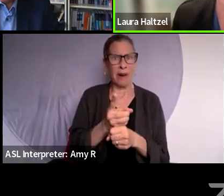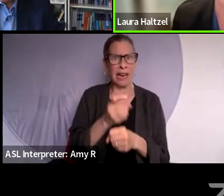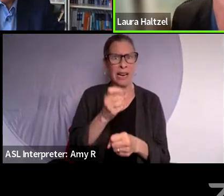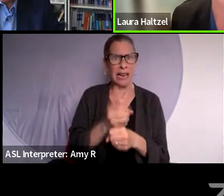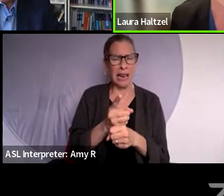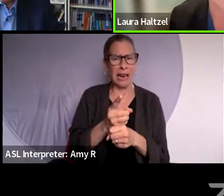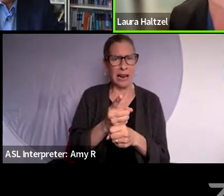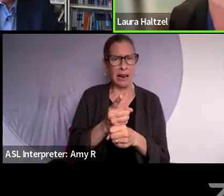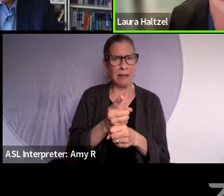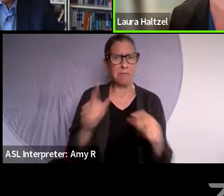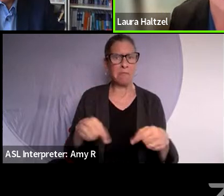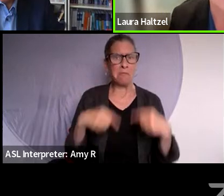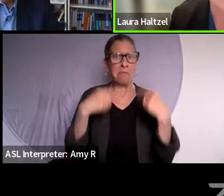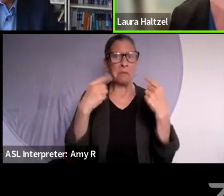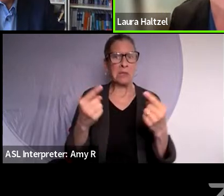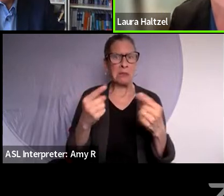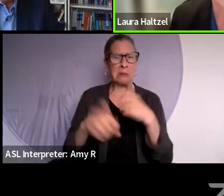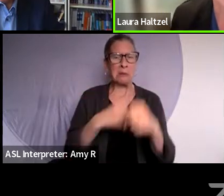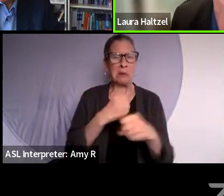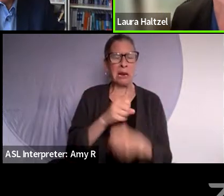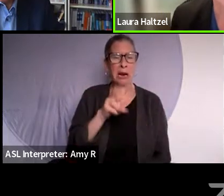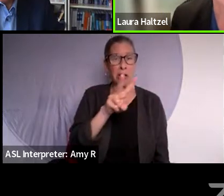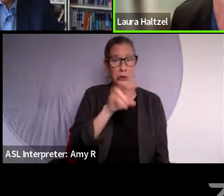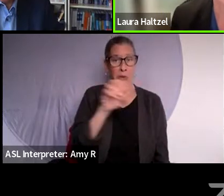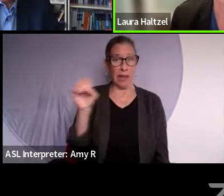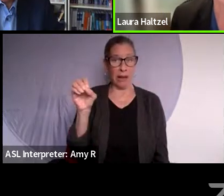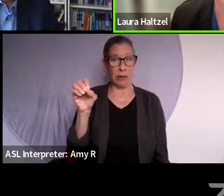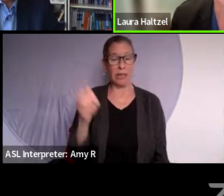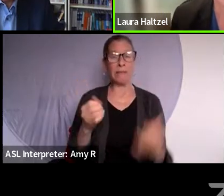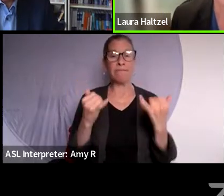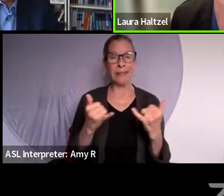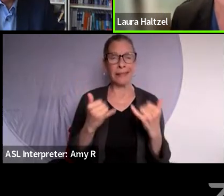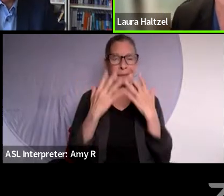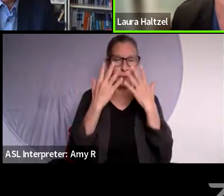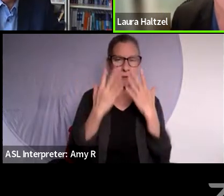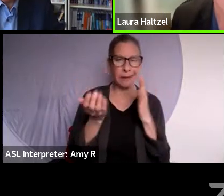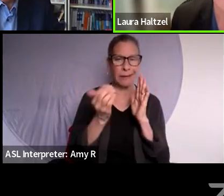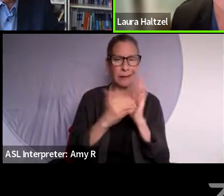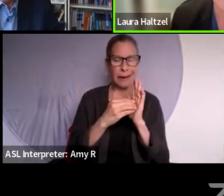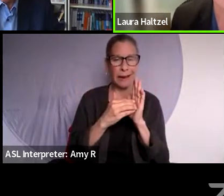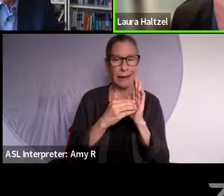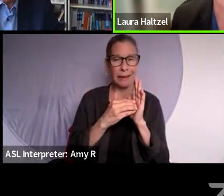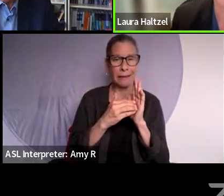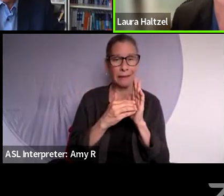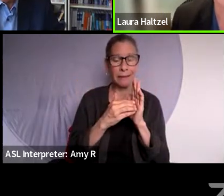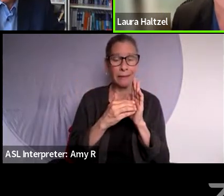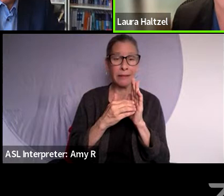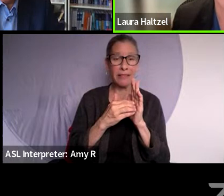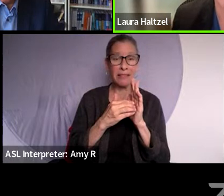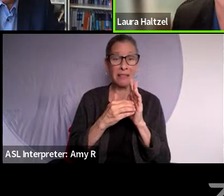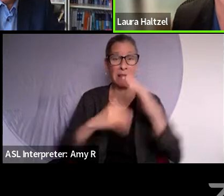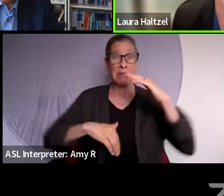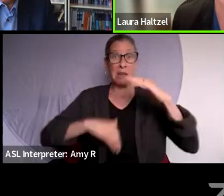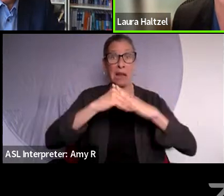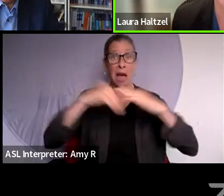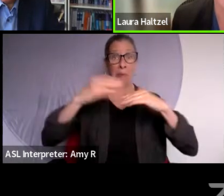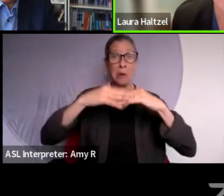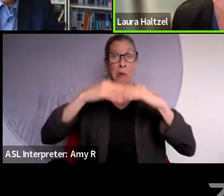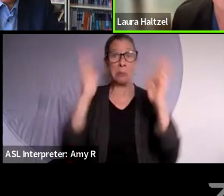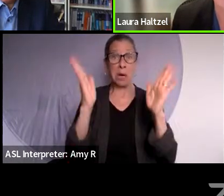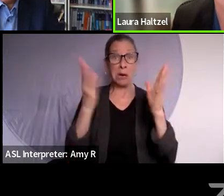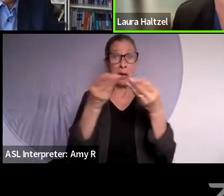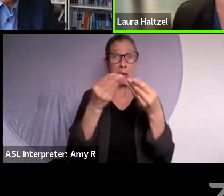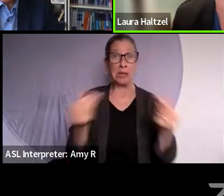been since around the year 2000. Now, unfortunately, eliminating the cap doesn't solve the entire puzzle,